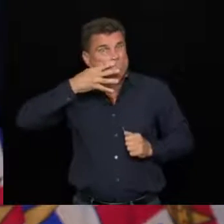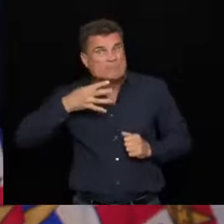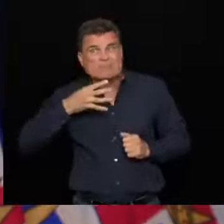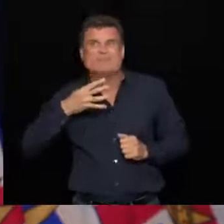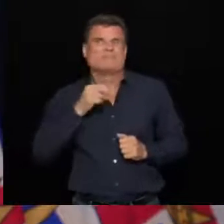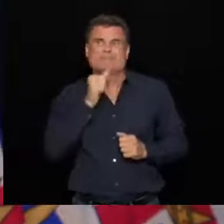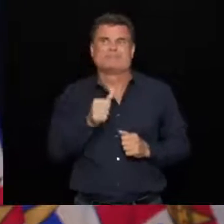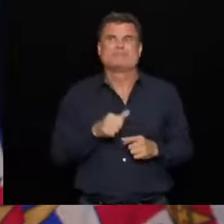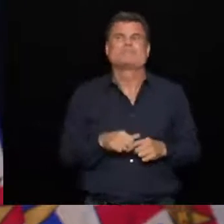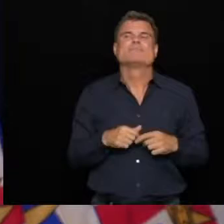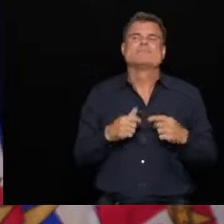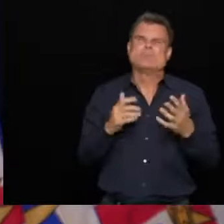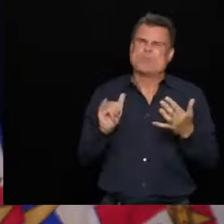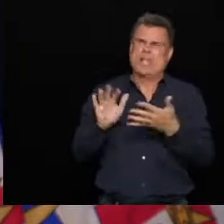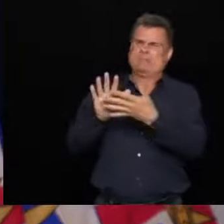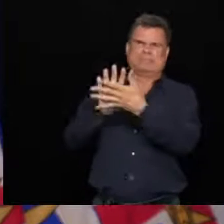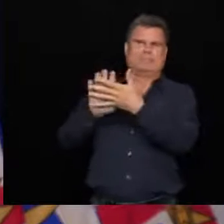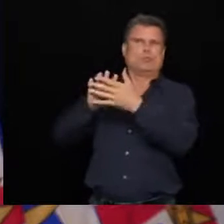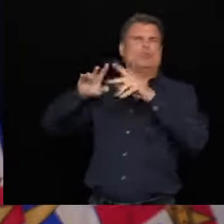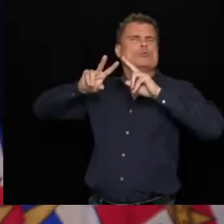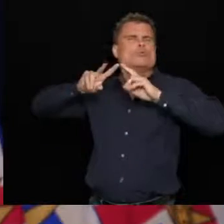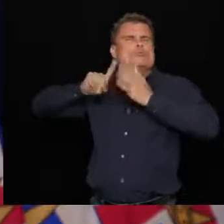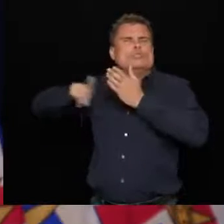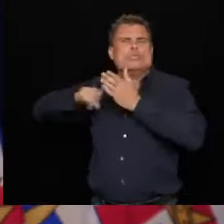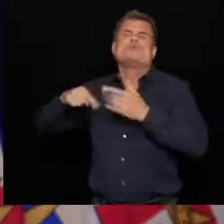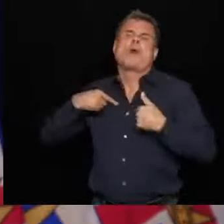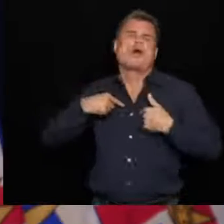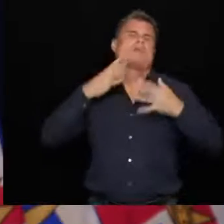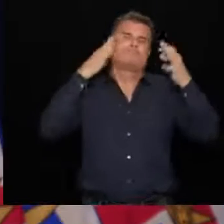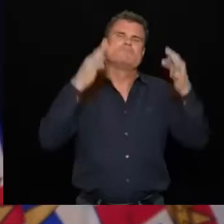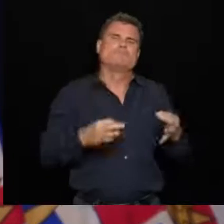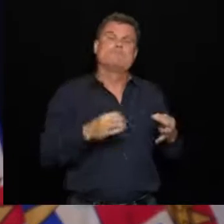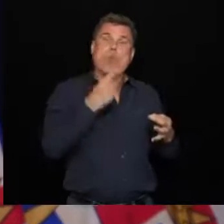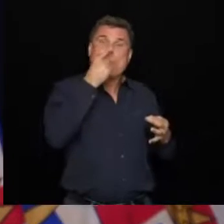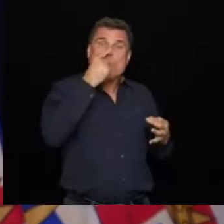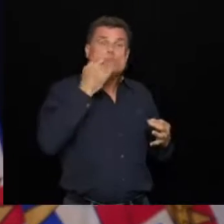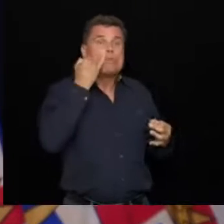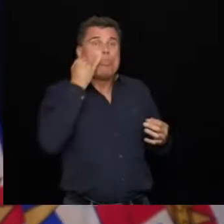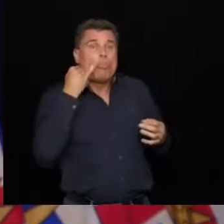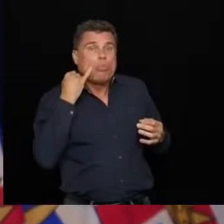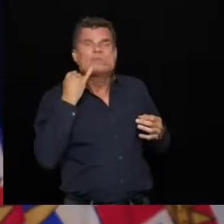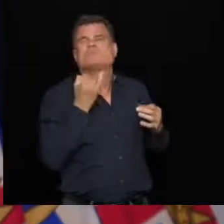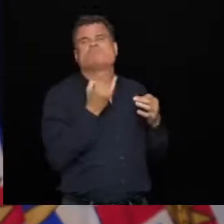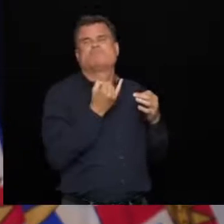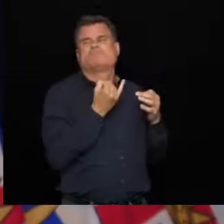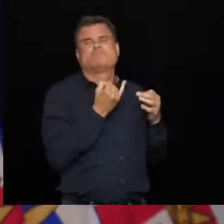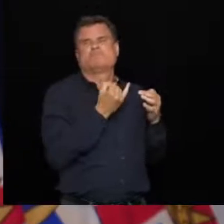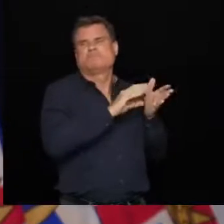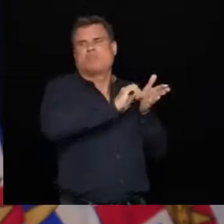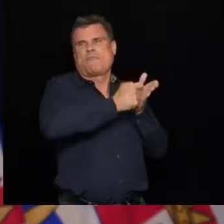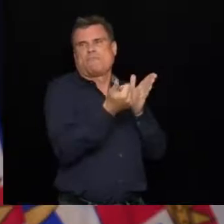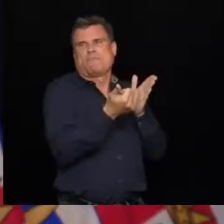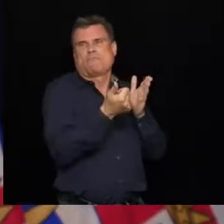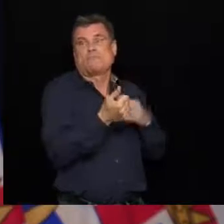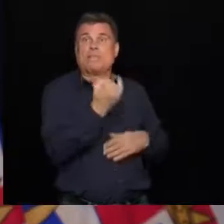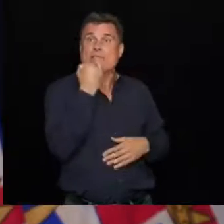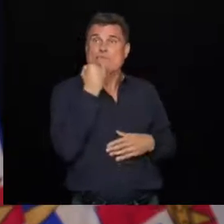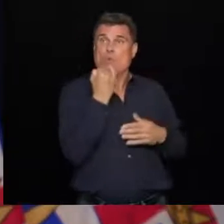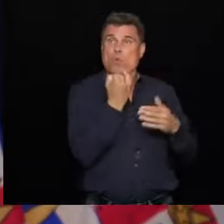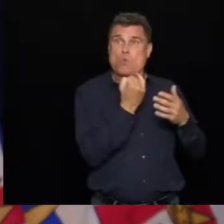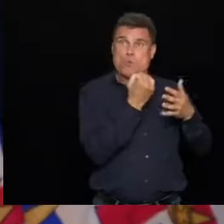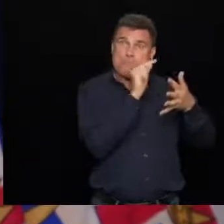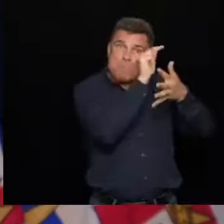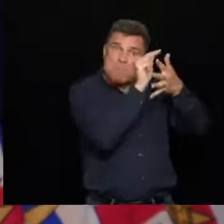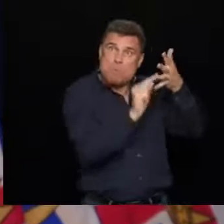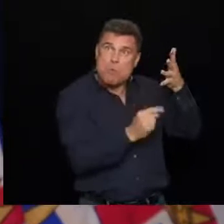that. And there's also advice for if you have those single symptoms that you can keep the child home for 24 hours